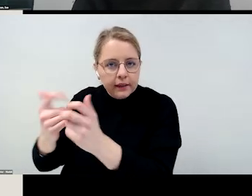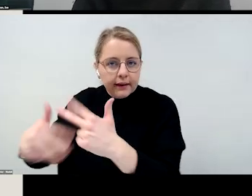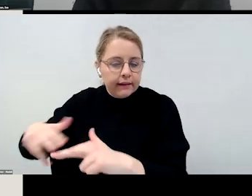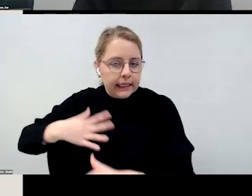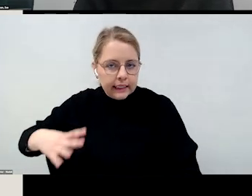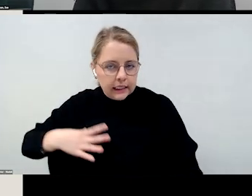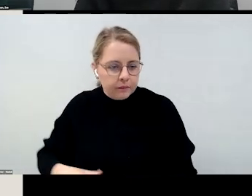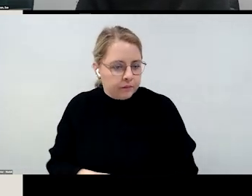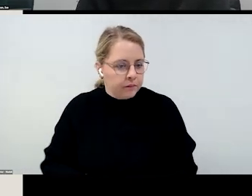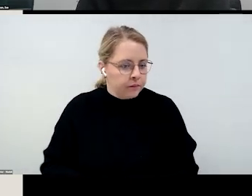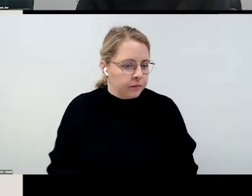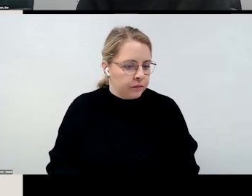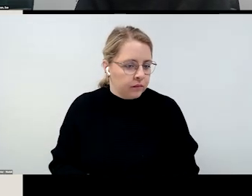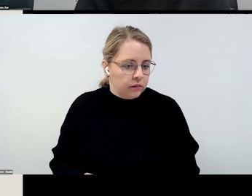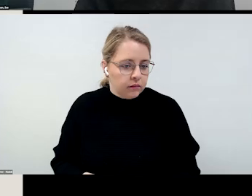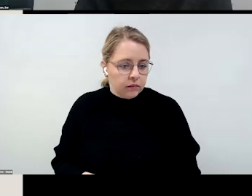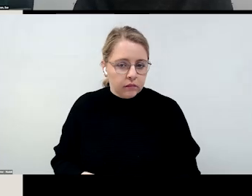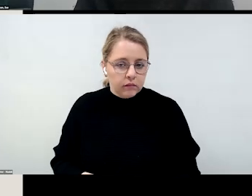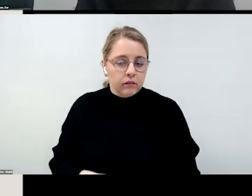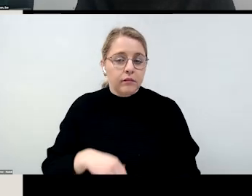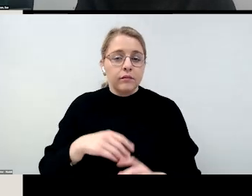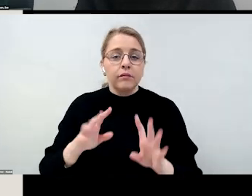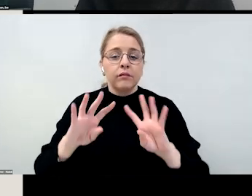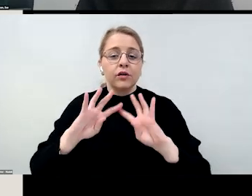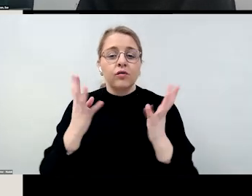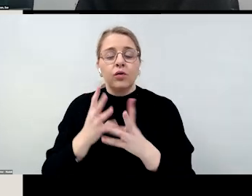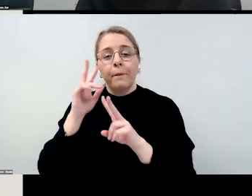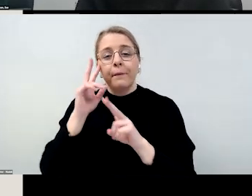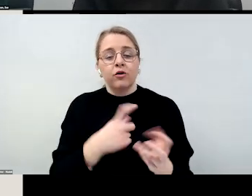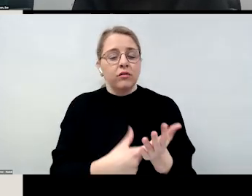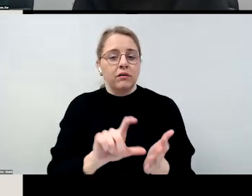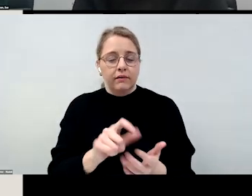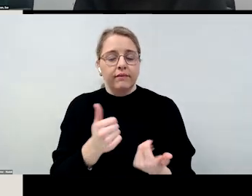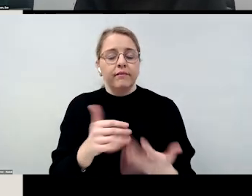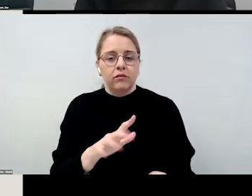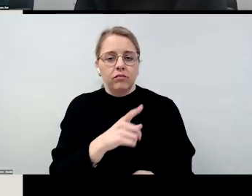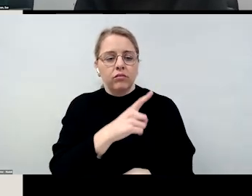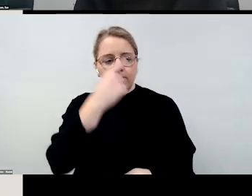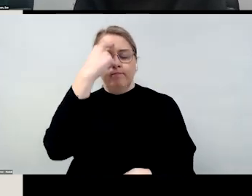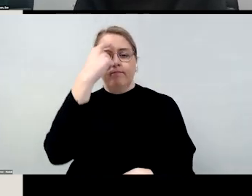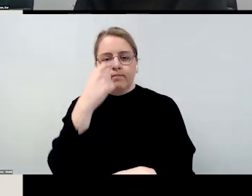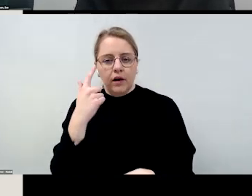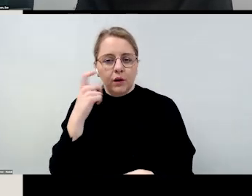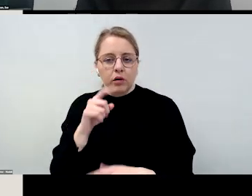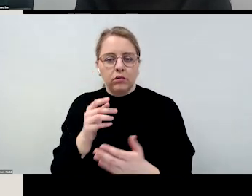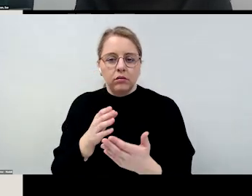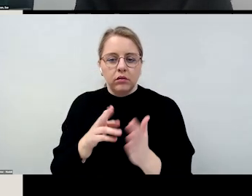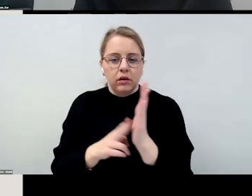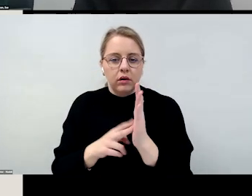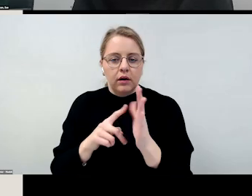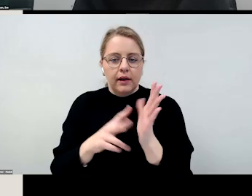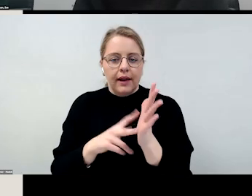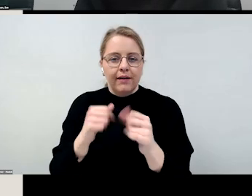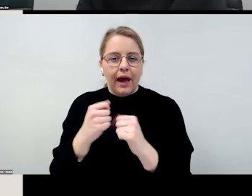Another recommendation that was actually made by the Royal Commission that Marianne mentioned earlier is developing navigator roles in healthcare